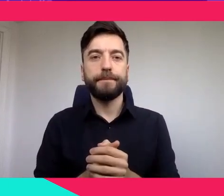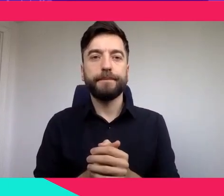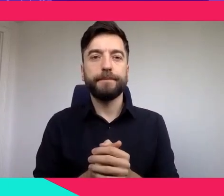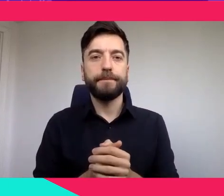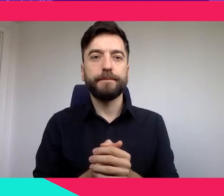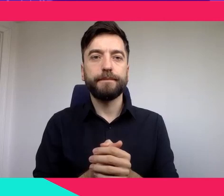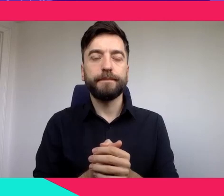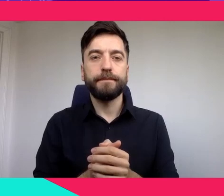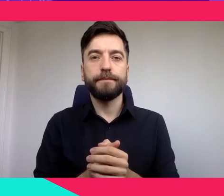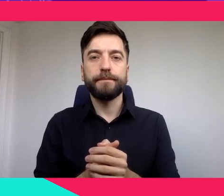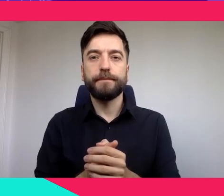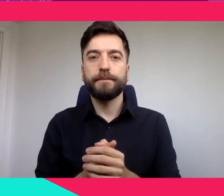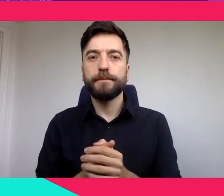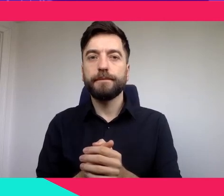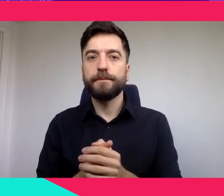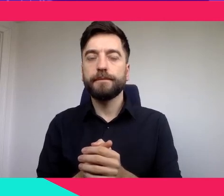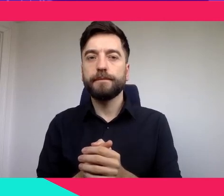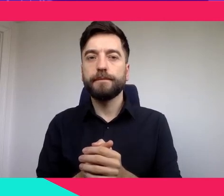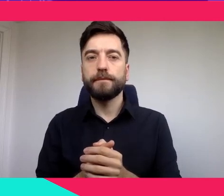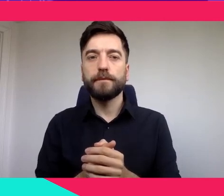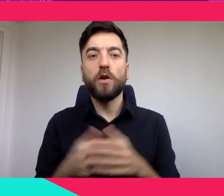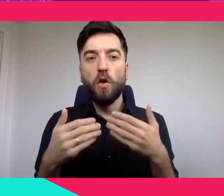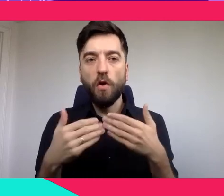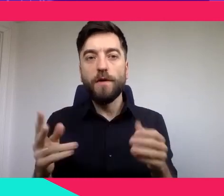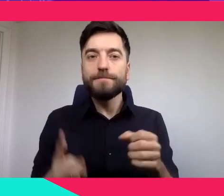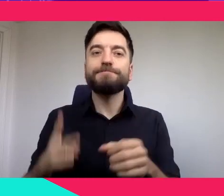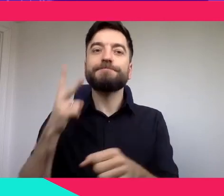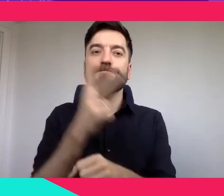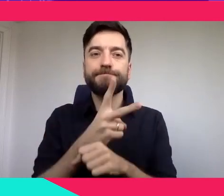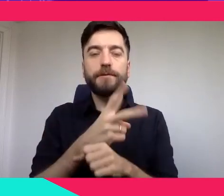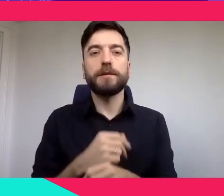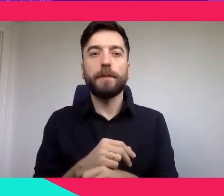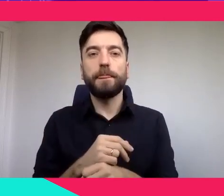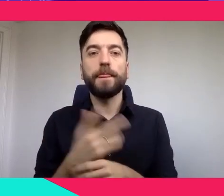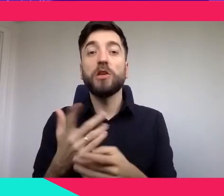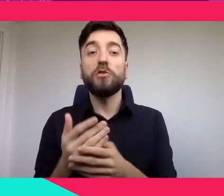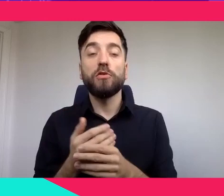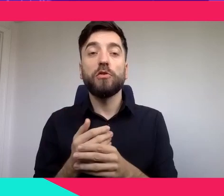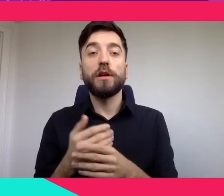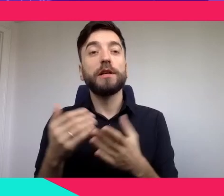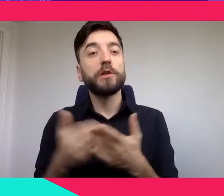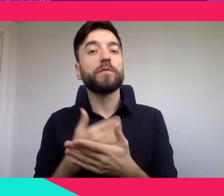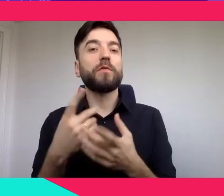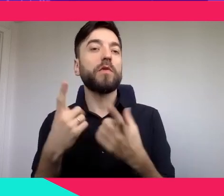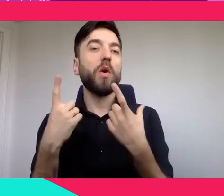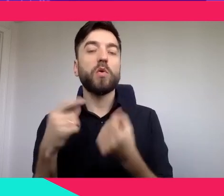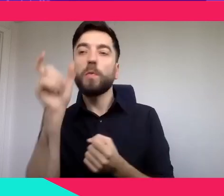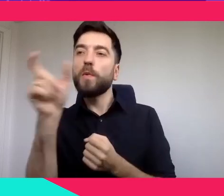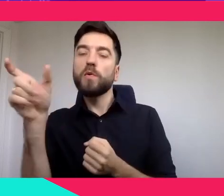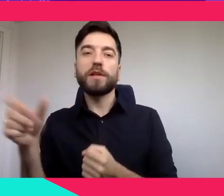open access way comes a new role as facilitators for us museums.